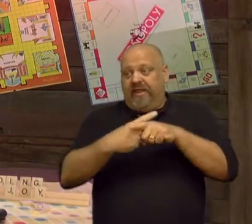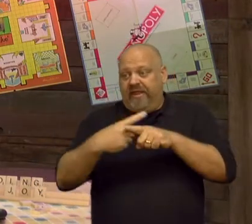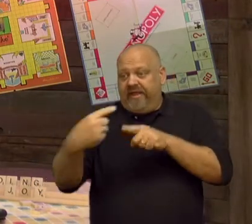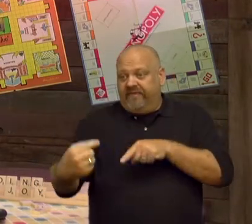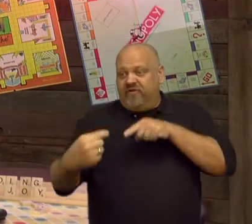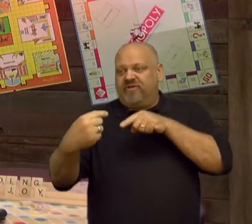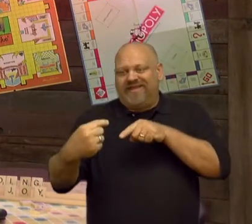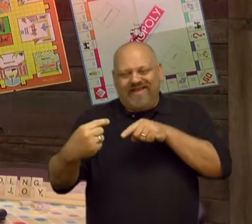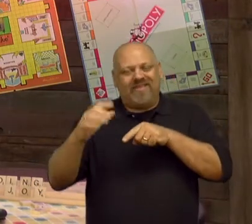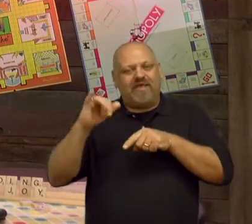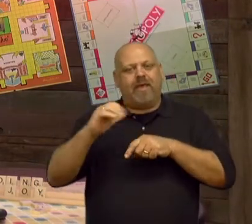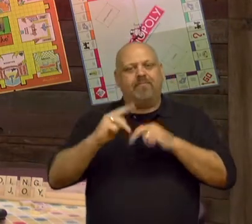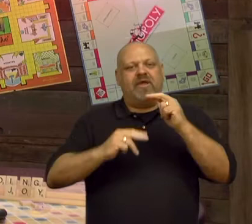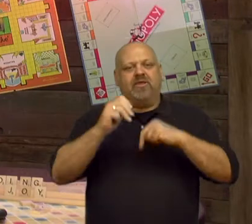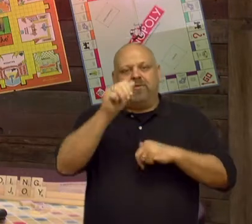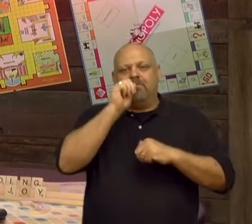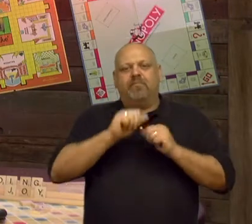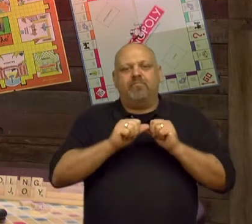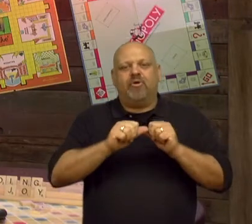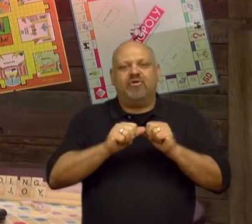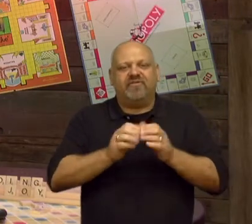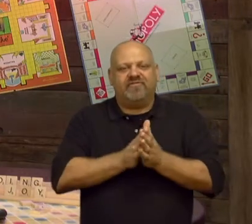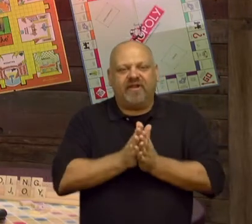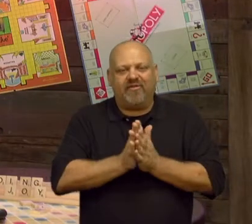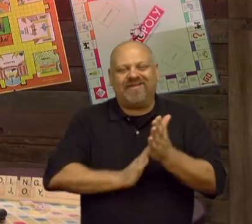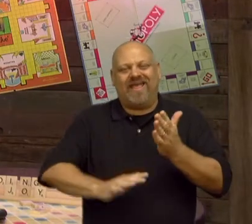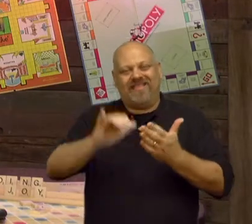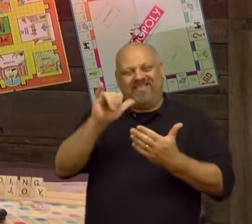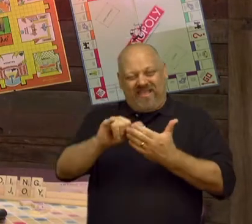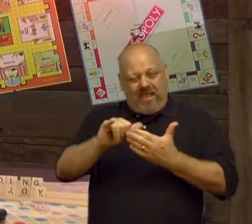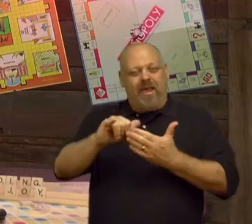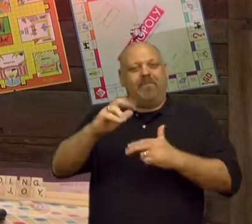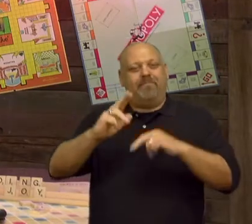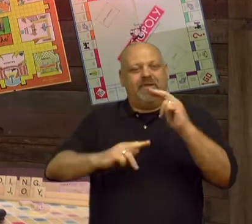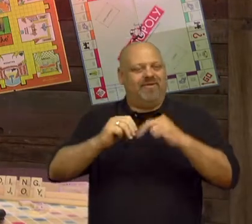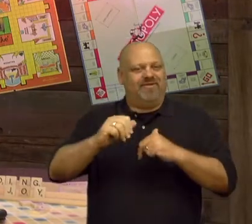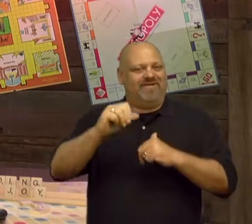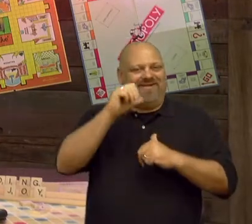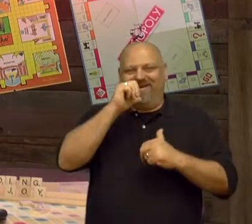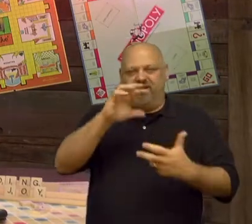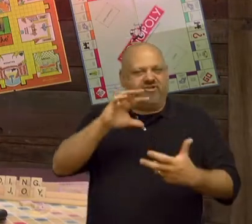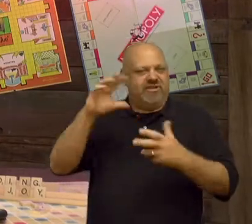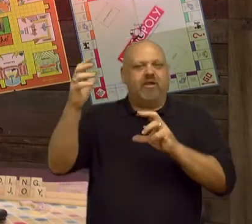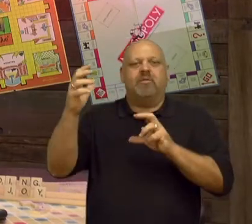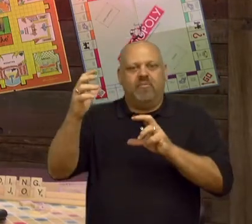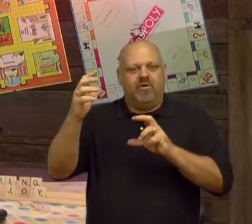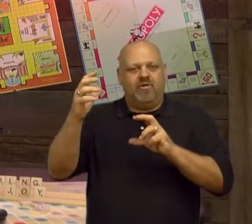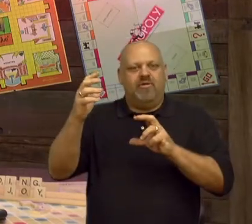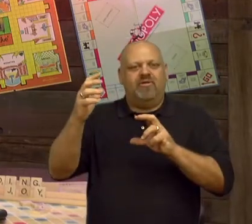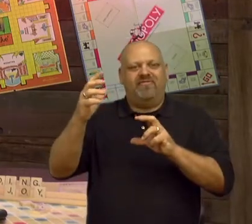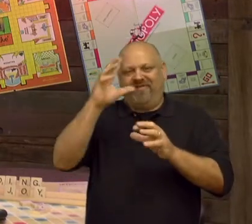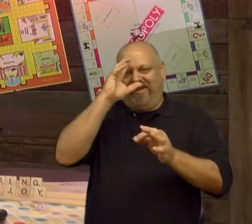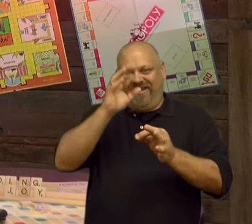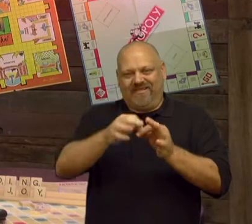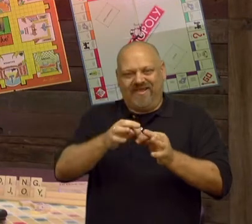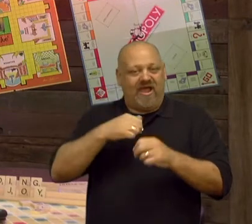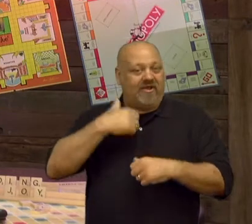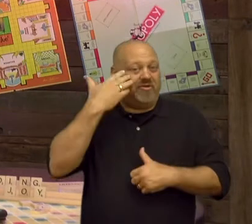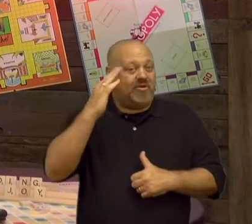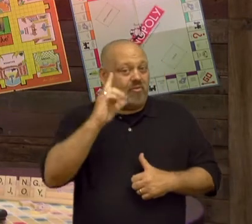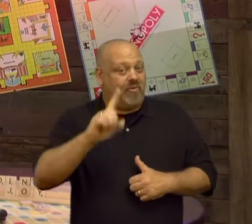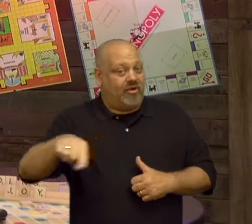with adversity, that builds perseverance. And that perseverance builds unshakable